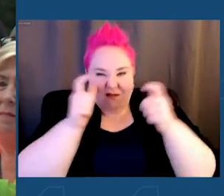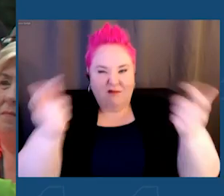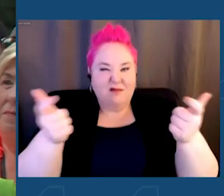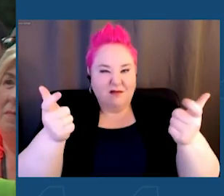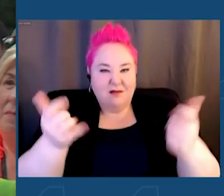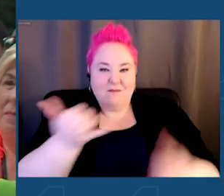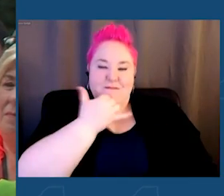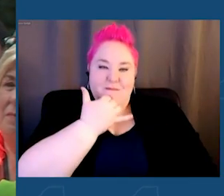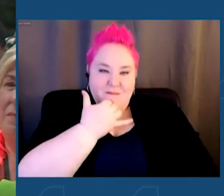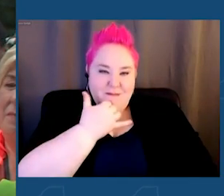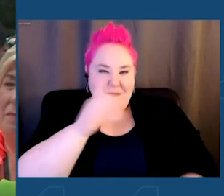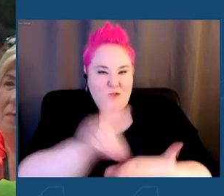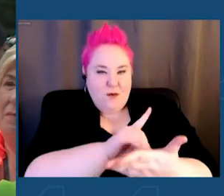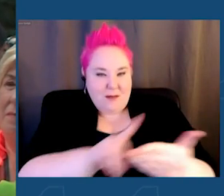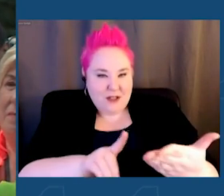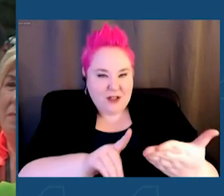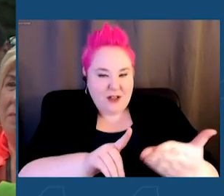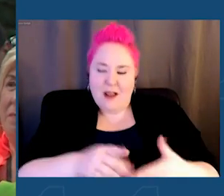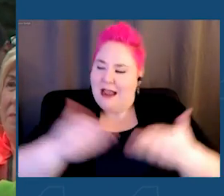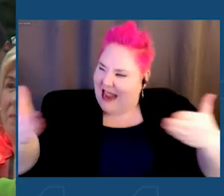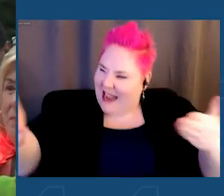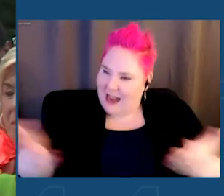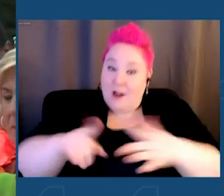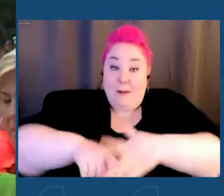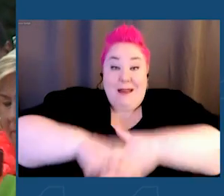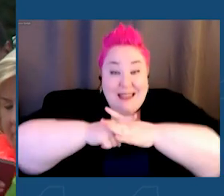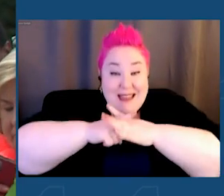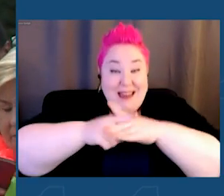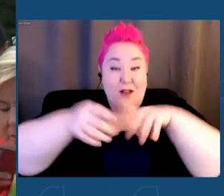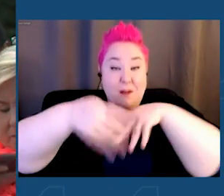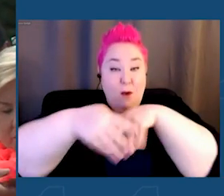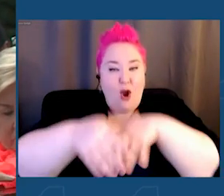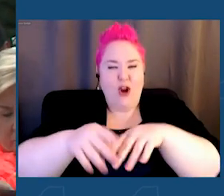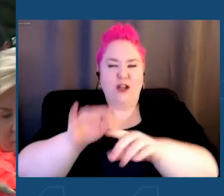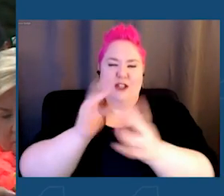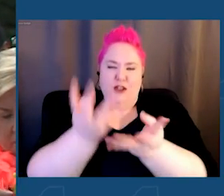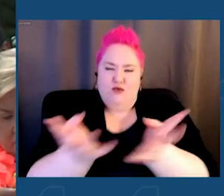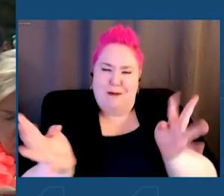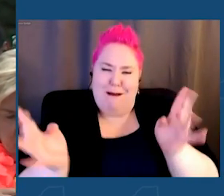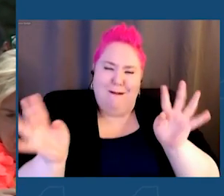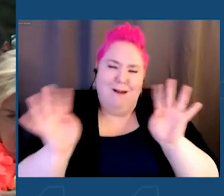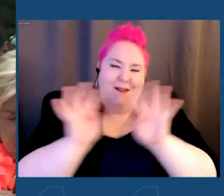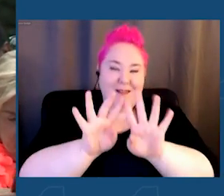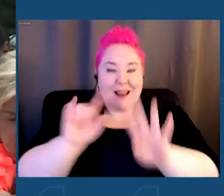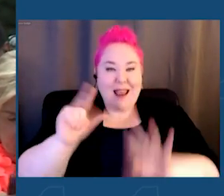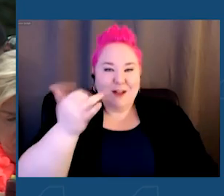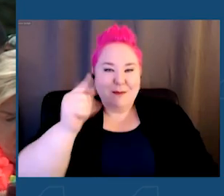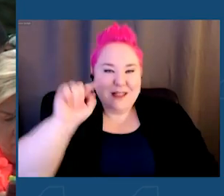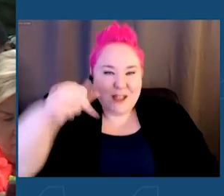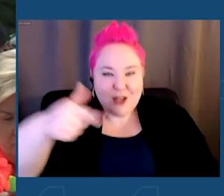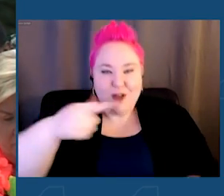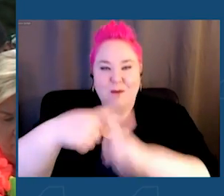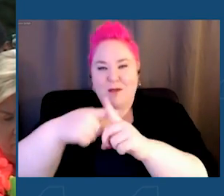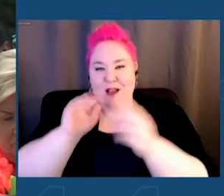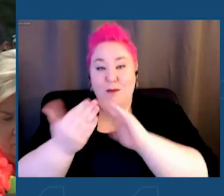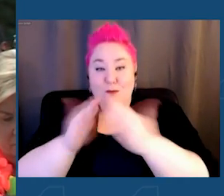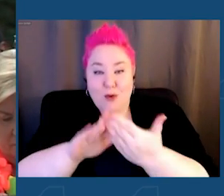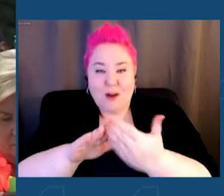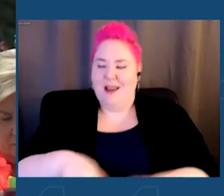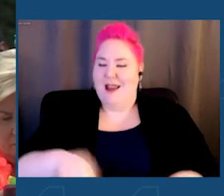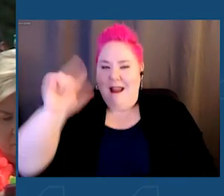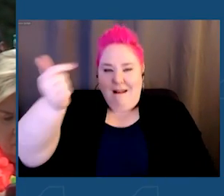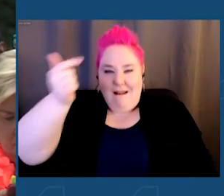March, surrounded by the LGBTQ plus community, surrounded by government officials, signing a